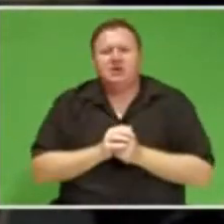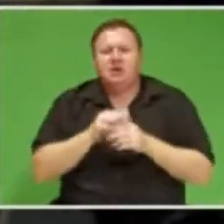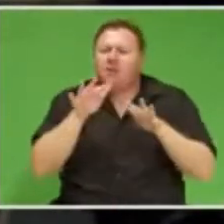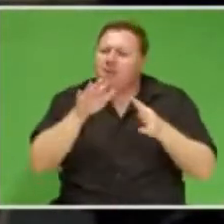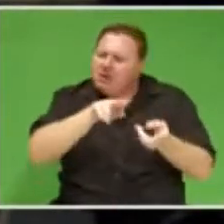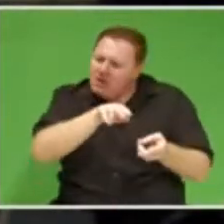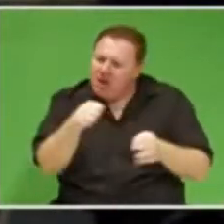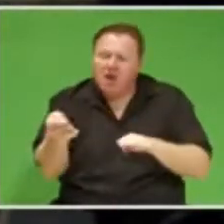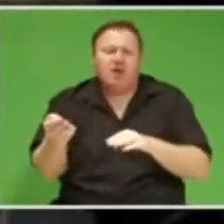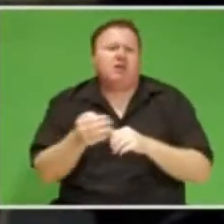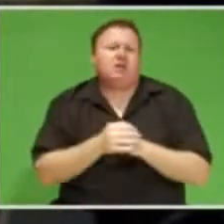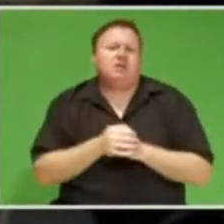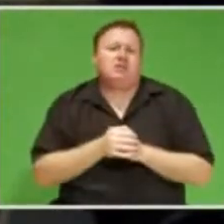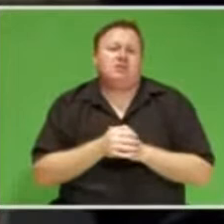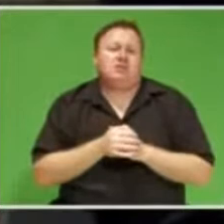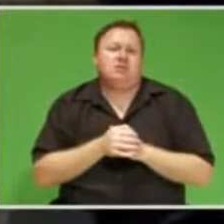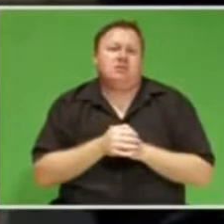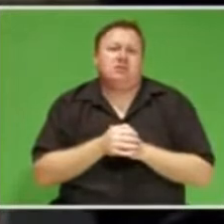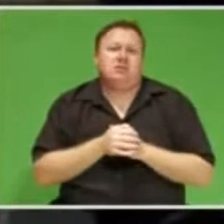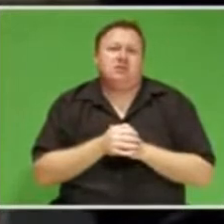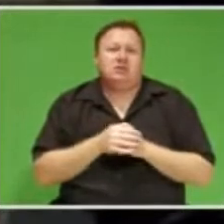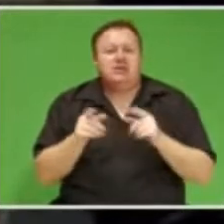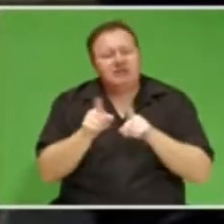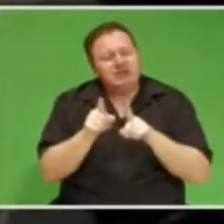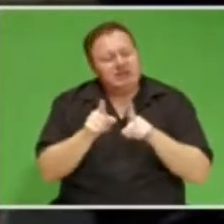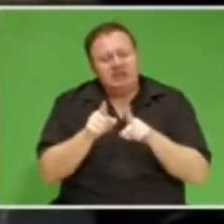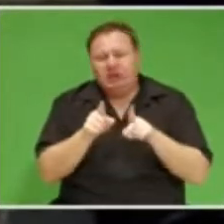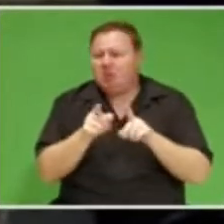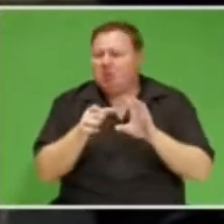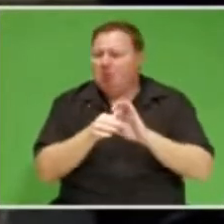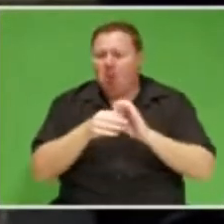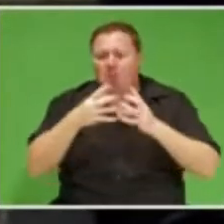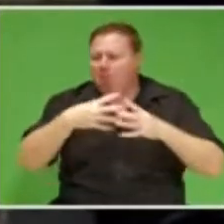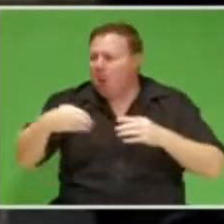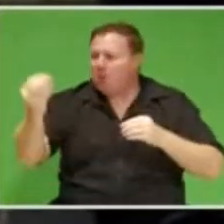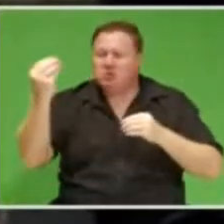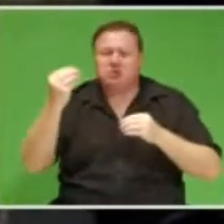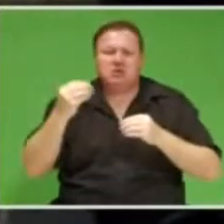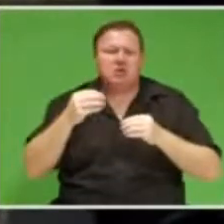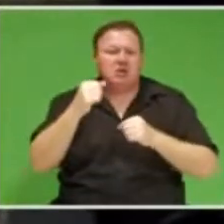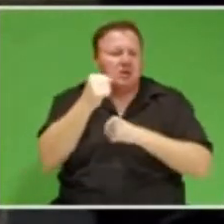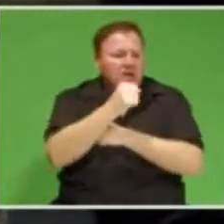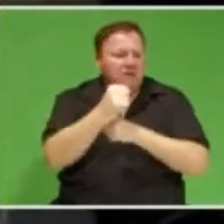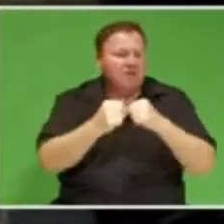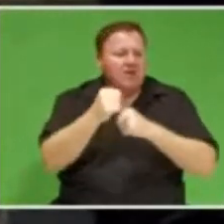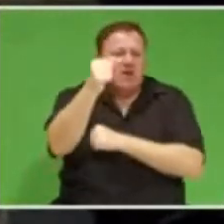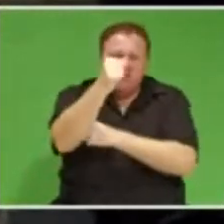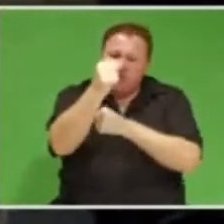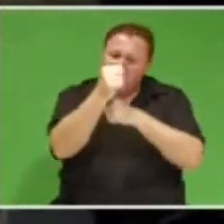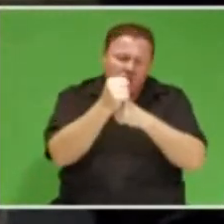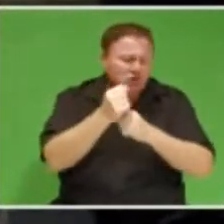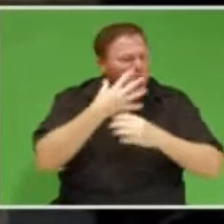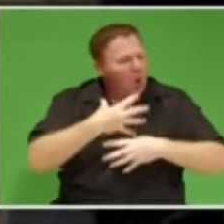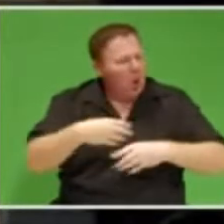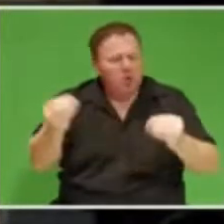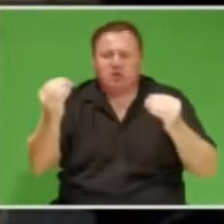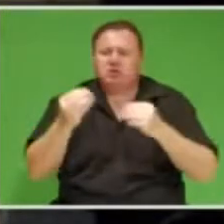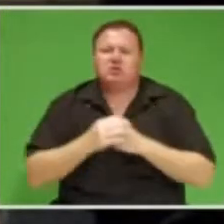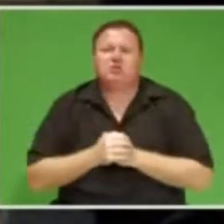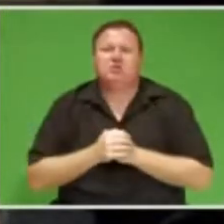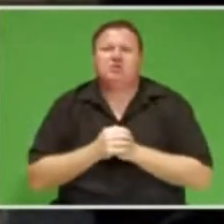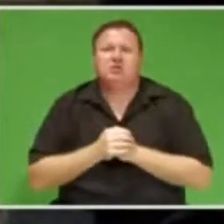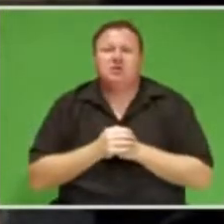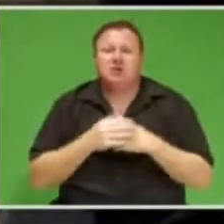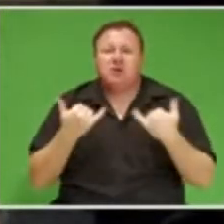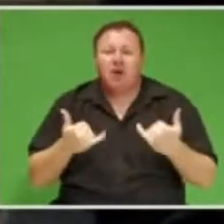life and also destruction of homes and destruction of infrastructure. And now persistent